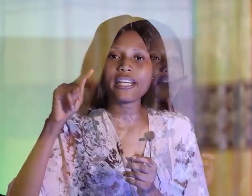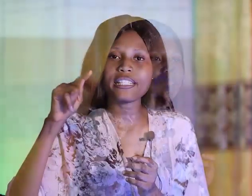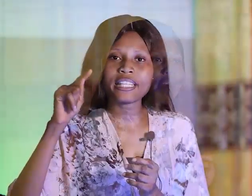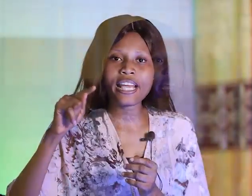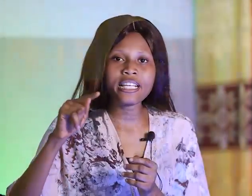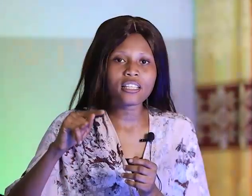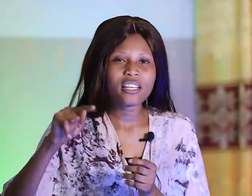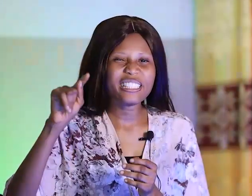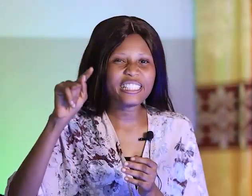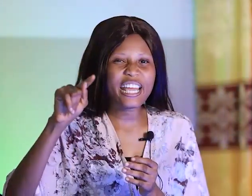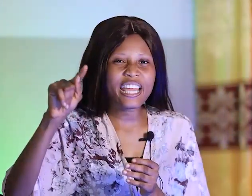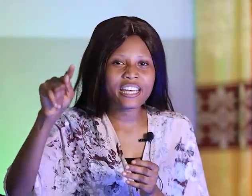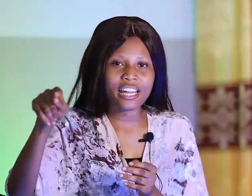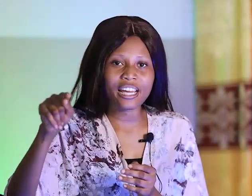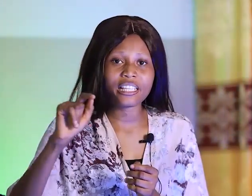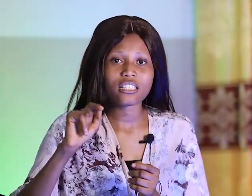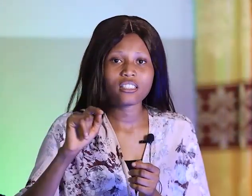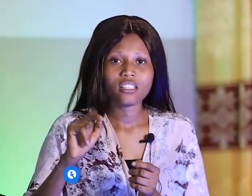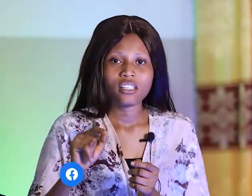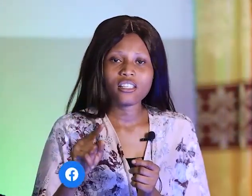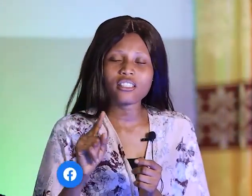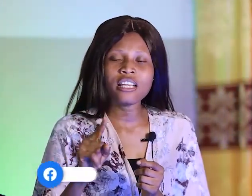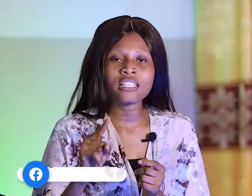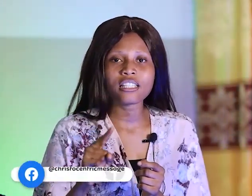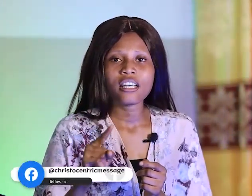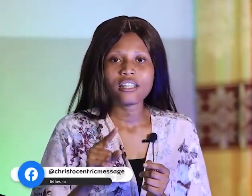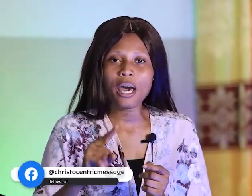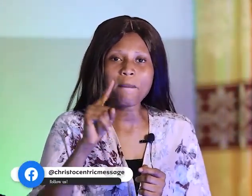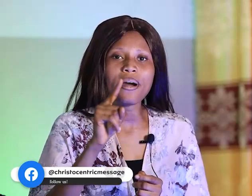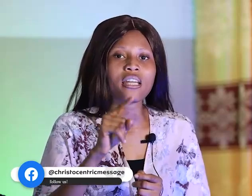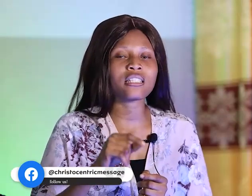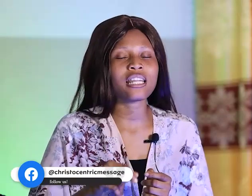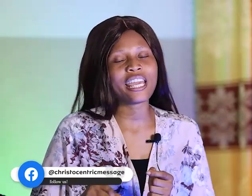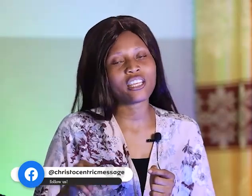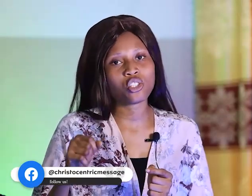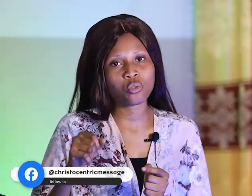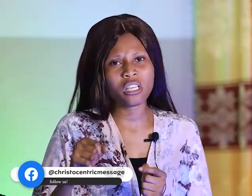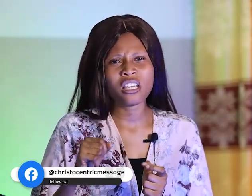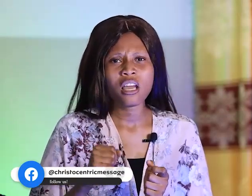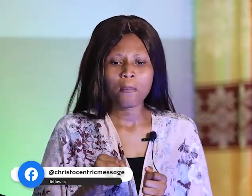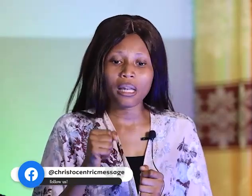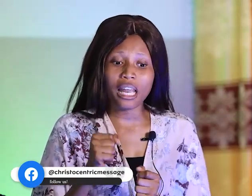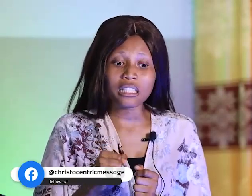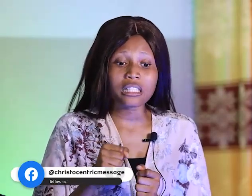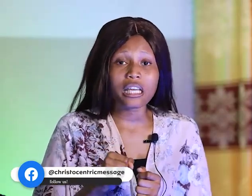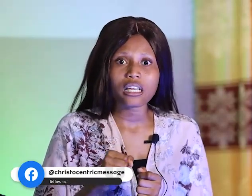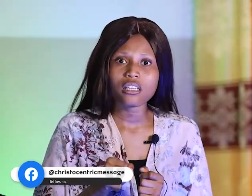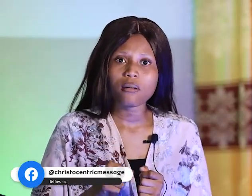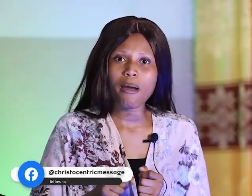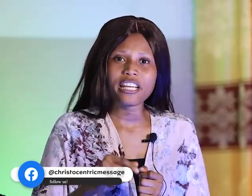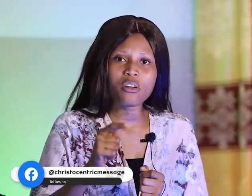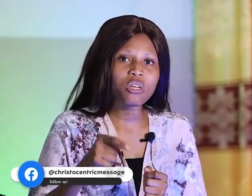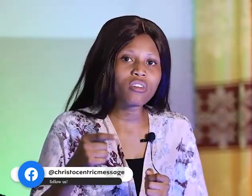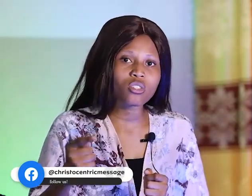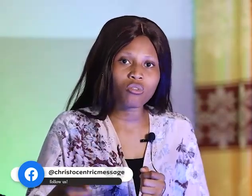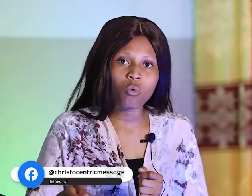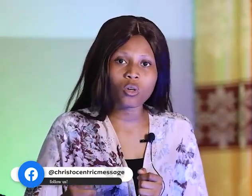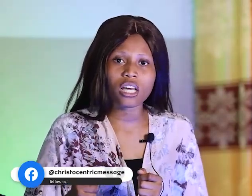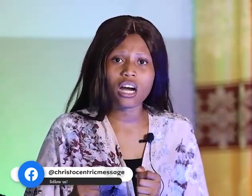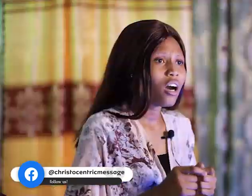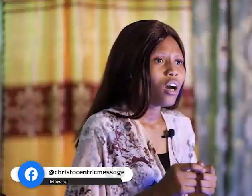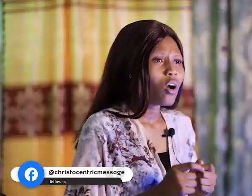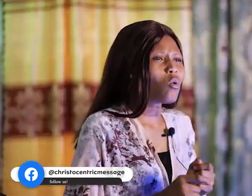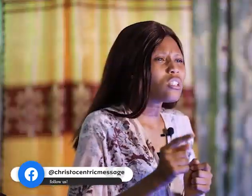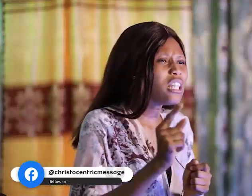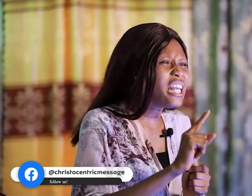he meditate day and night. He says that that man is like a tree planted by the rivers of